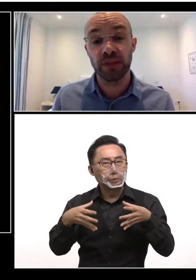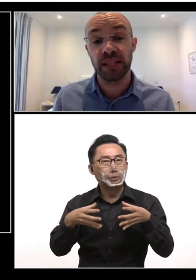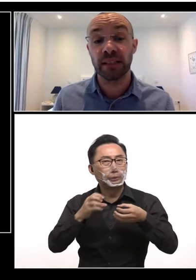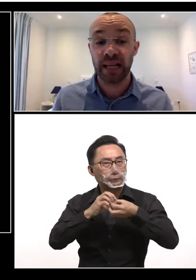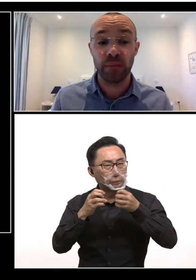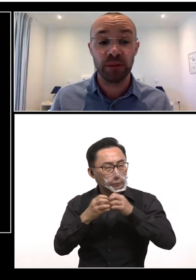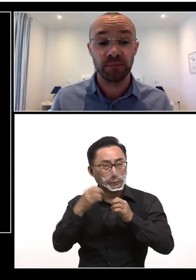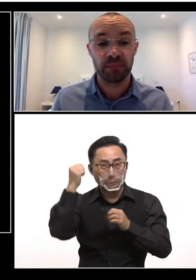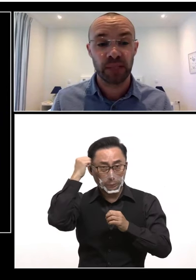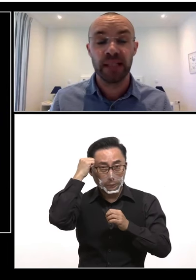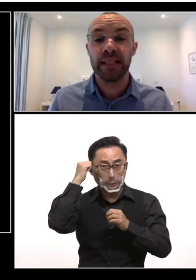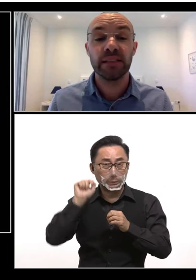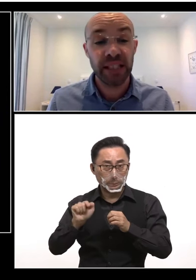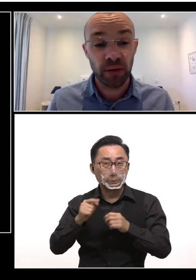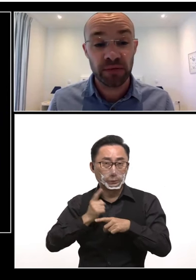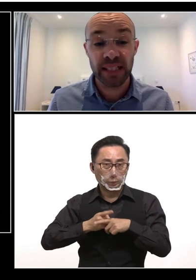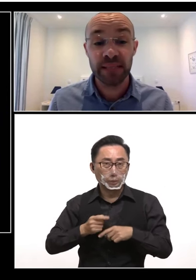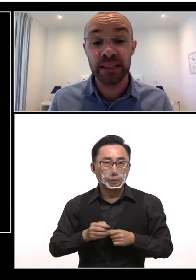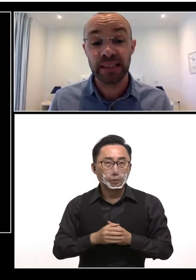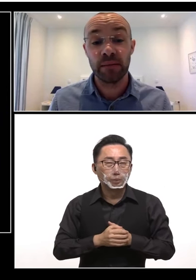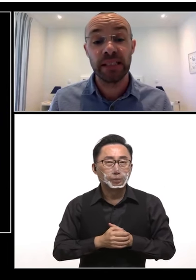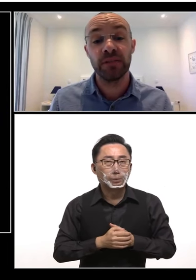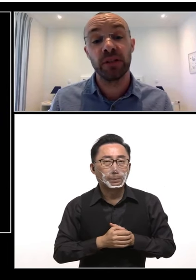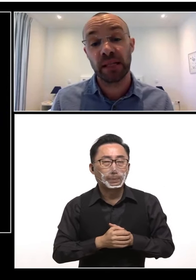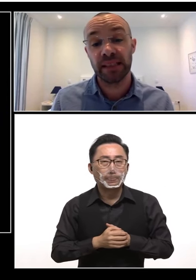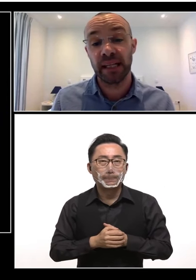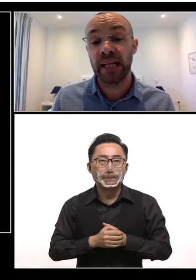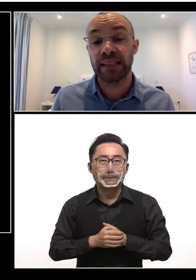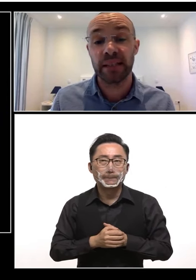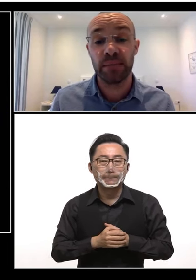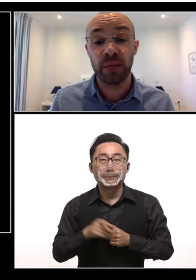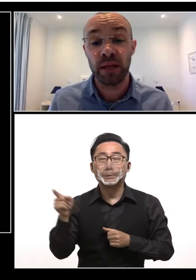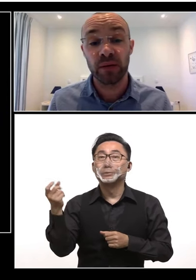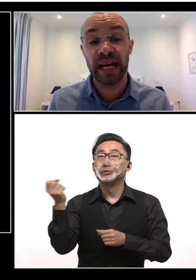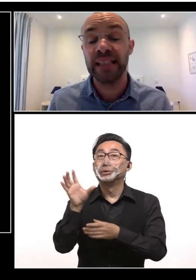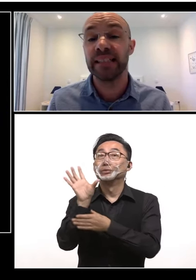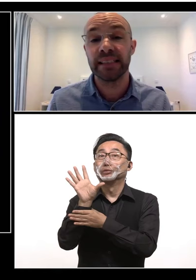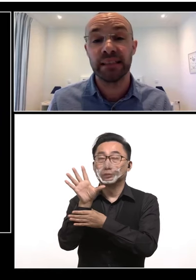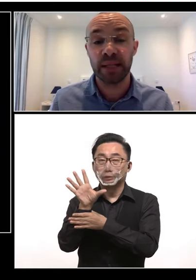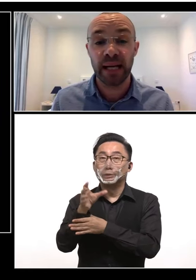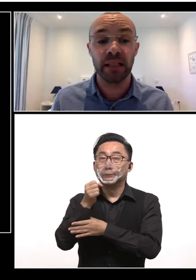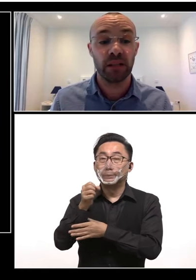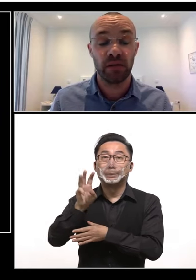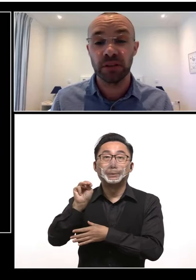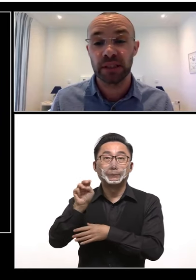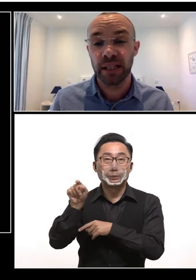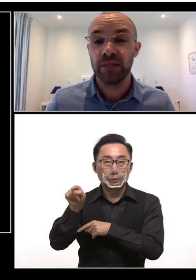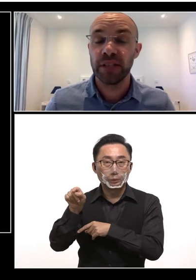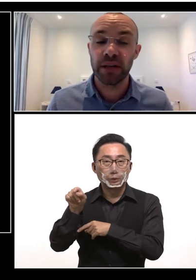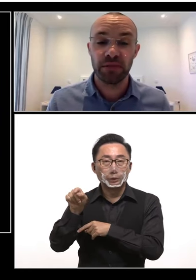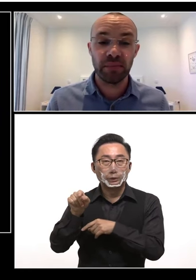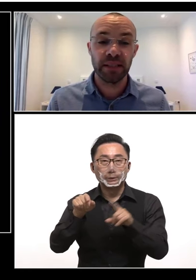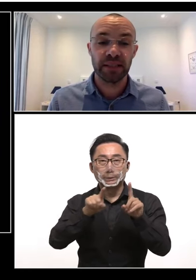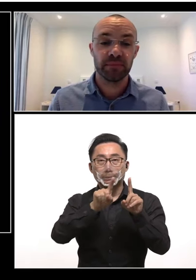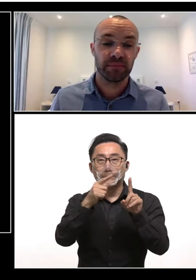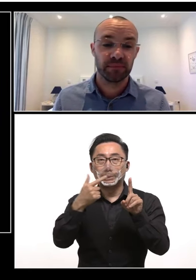Wall of Silence to happen. Here's a video of Nadeem Islam interviewing Matty and asking him about the 1880 Milan Conference. Video